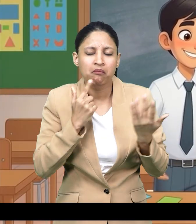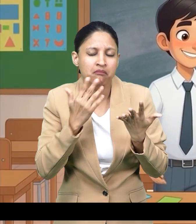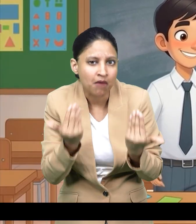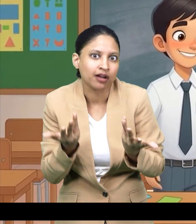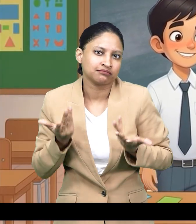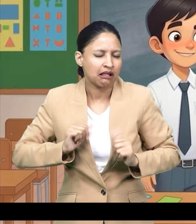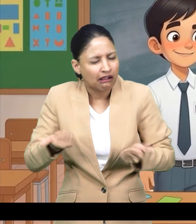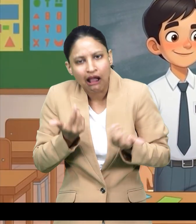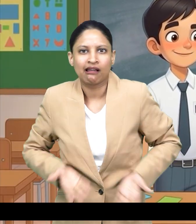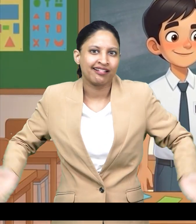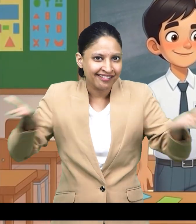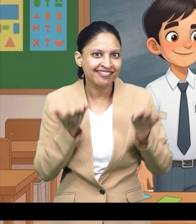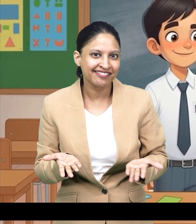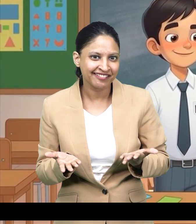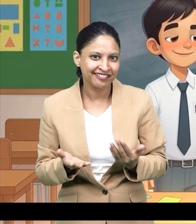pieces."